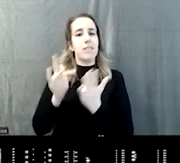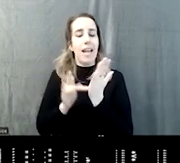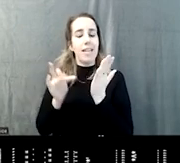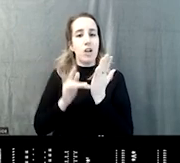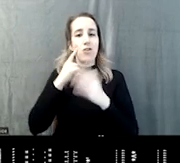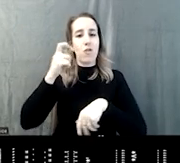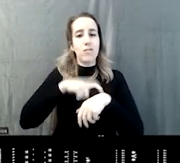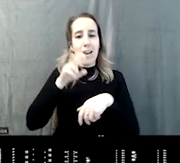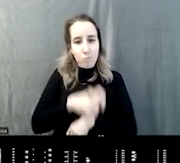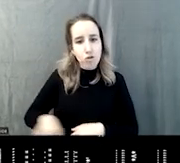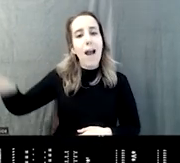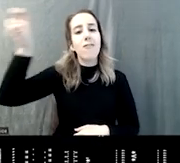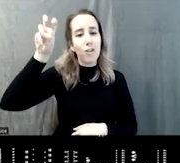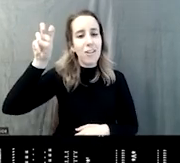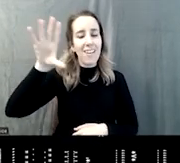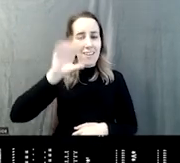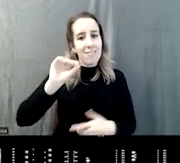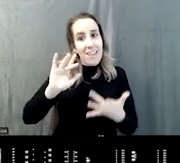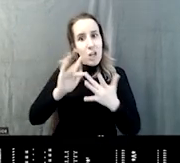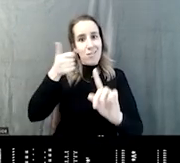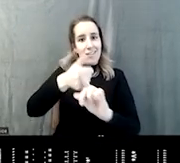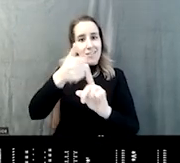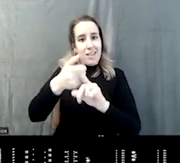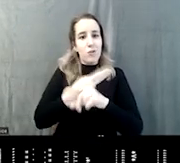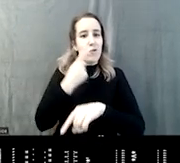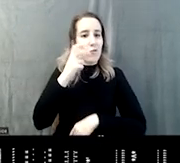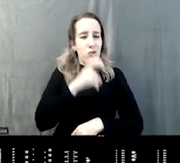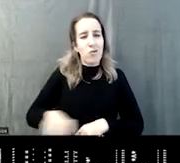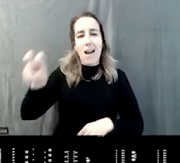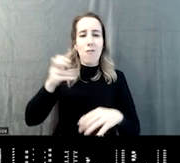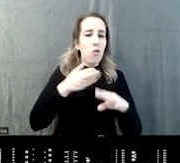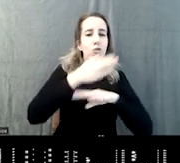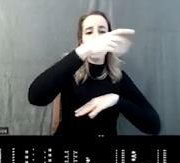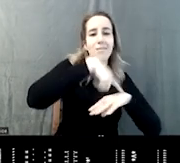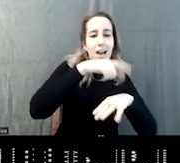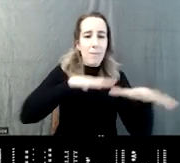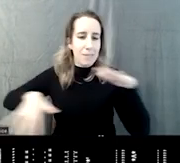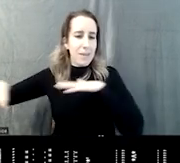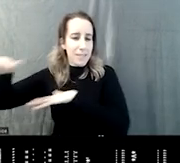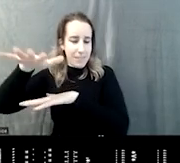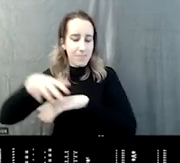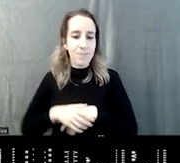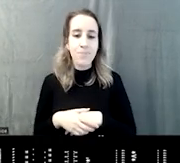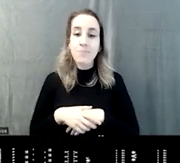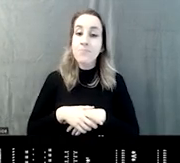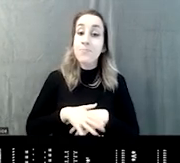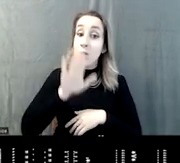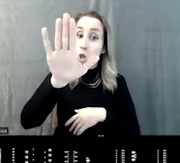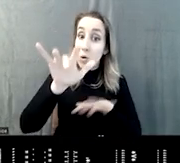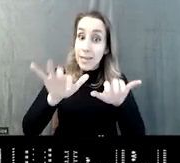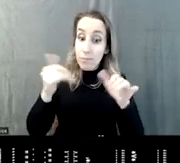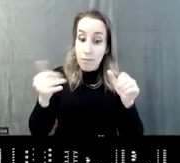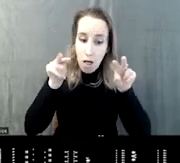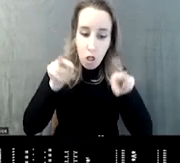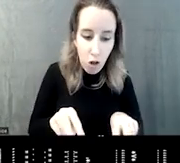the internet as a way to like travel across time and space. And then if you look down at your keyboard, some